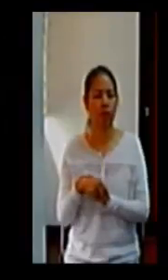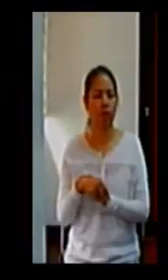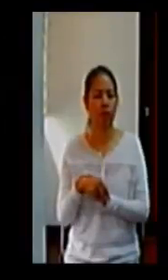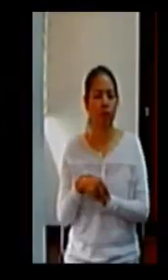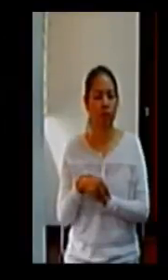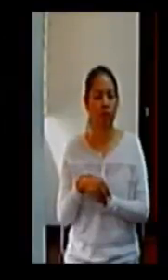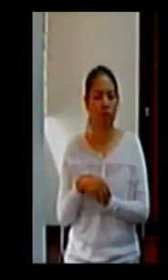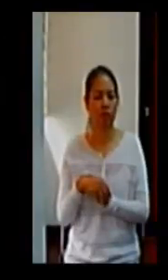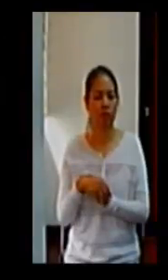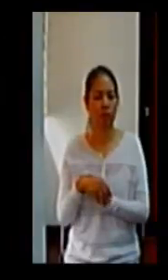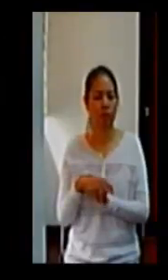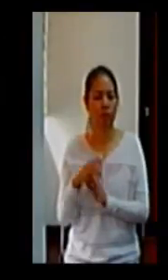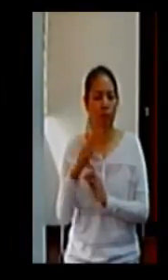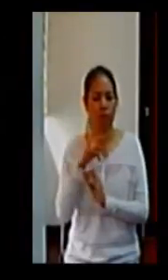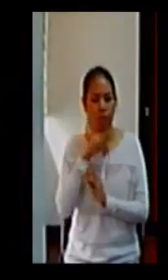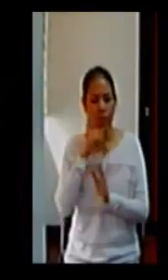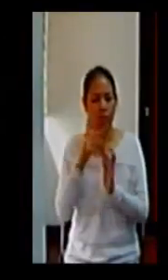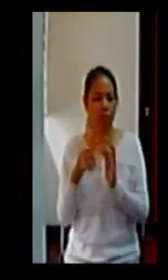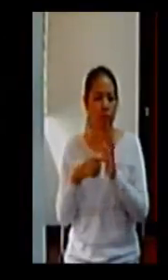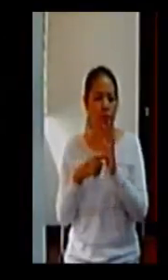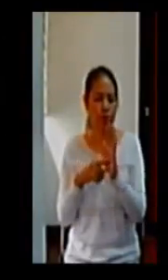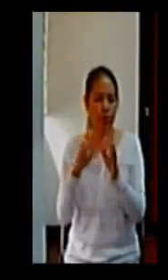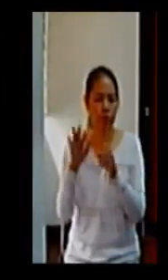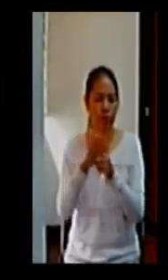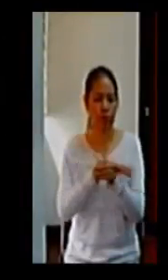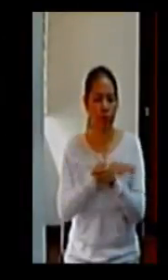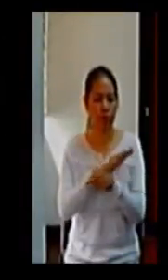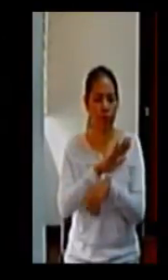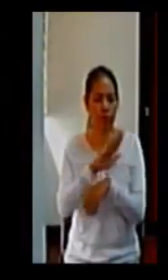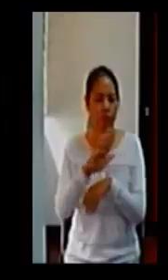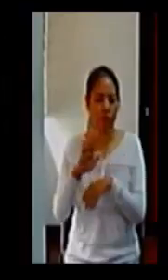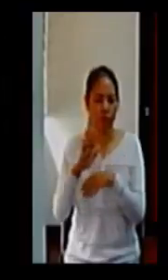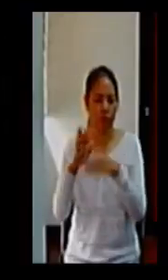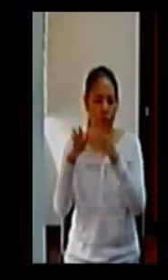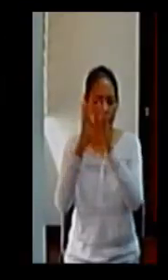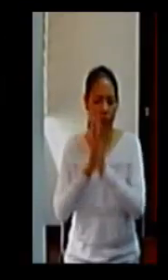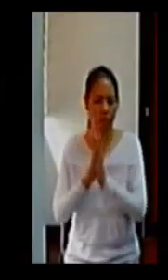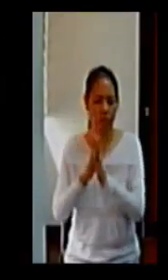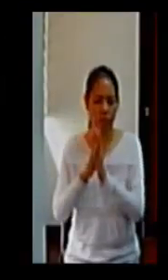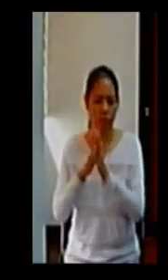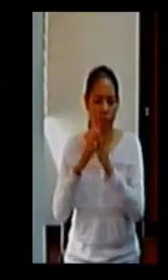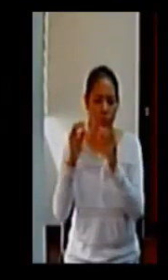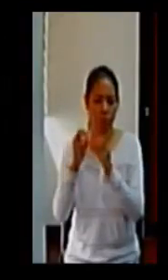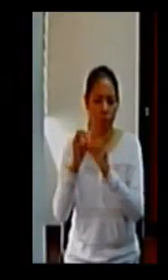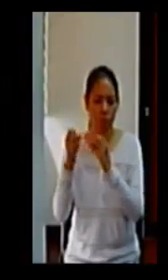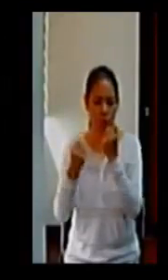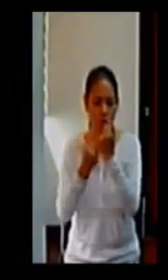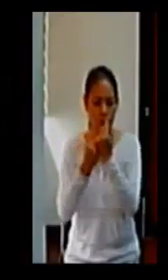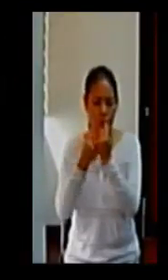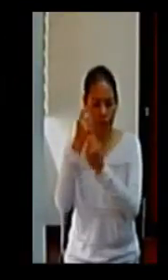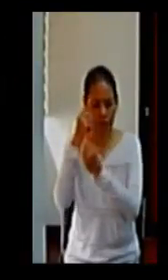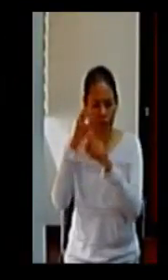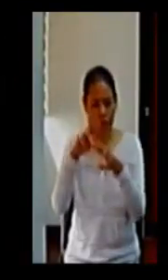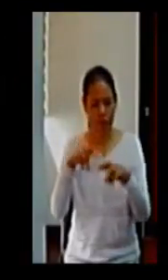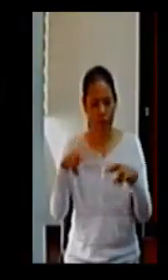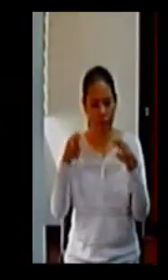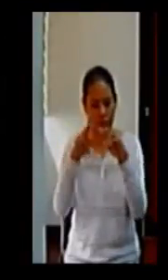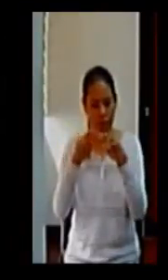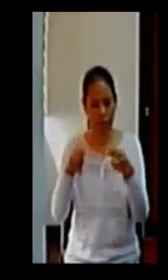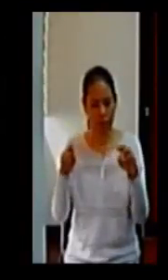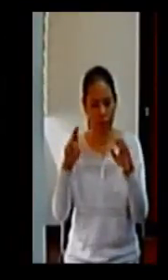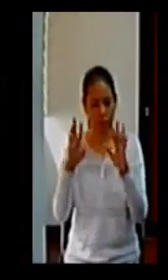presented fully here, is that you're asking for more support for the research and